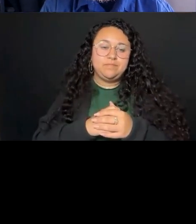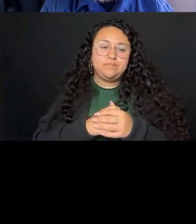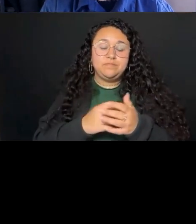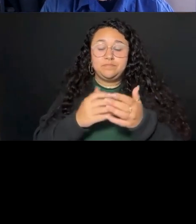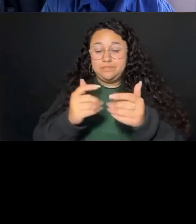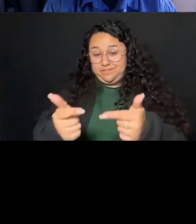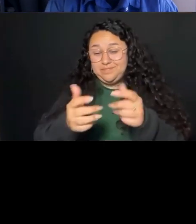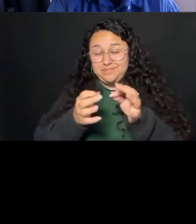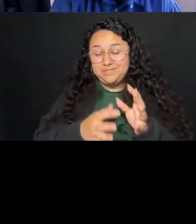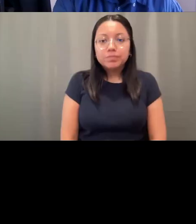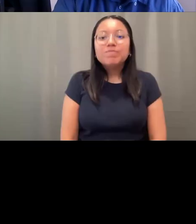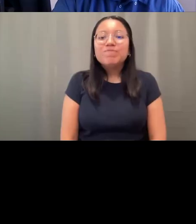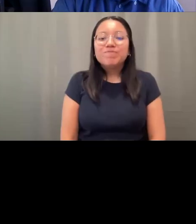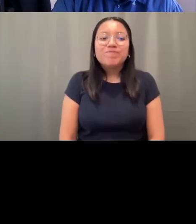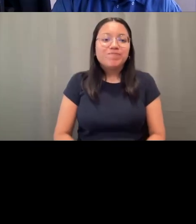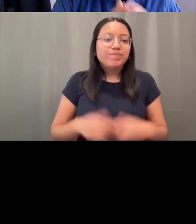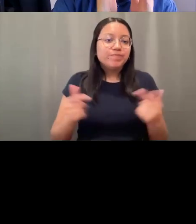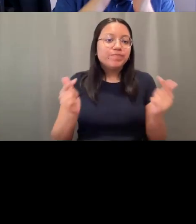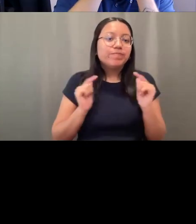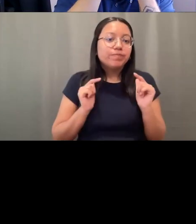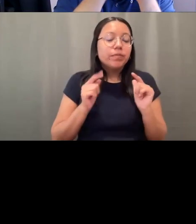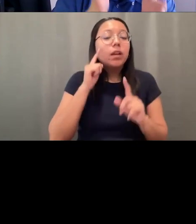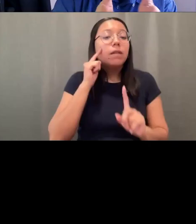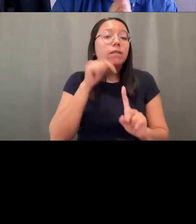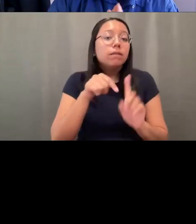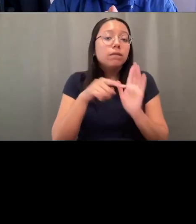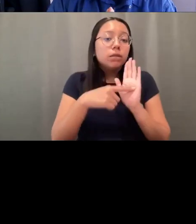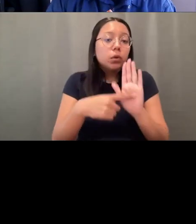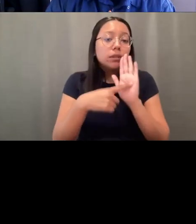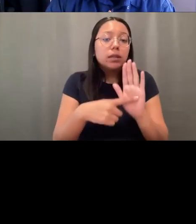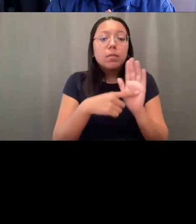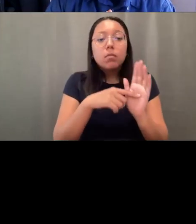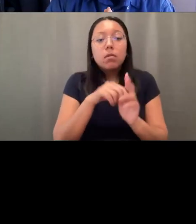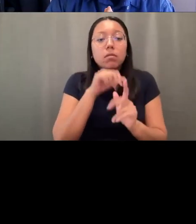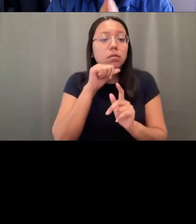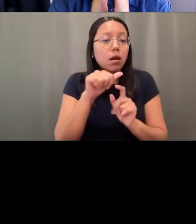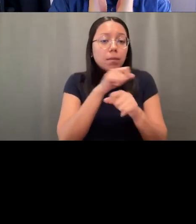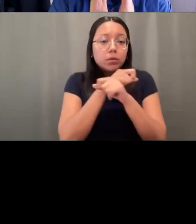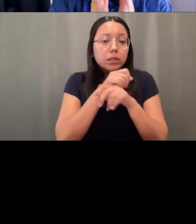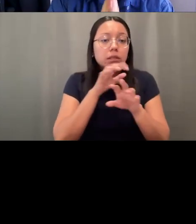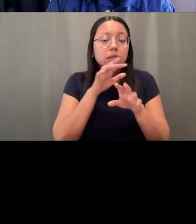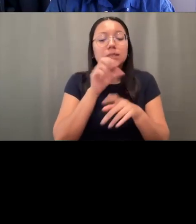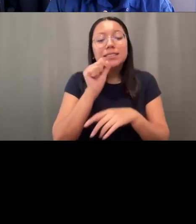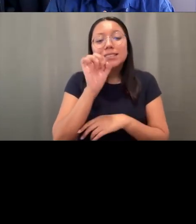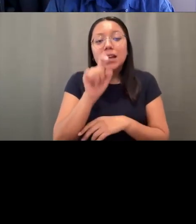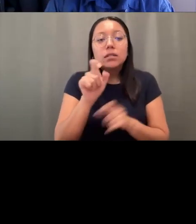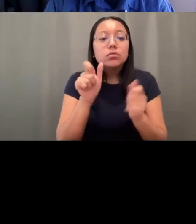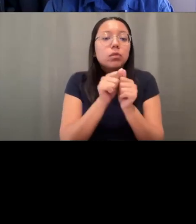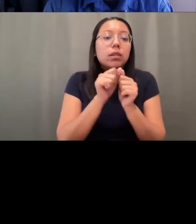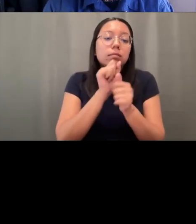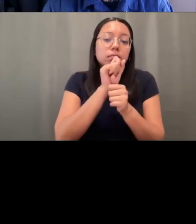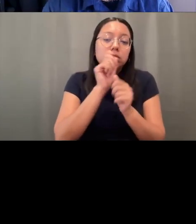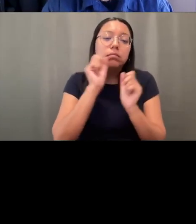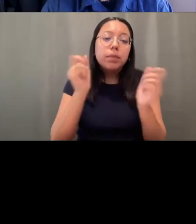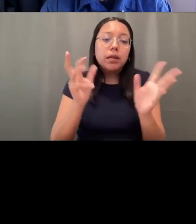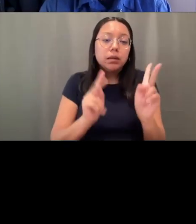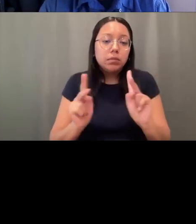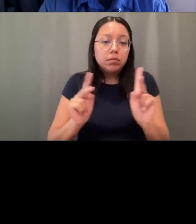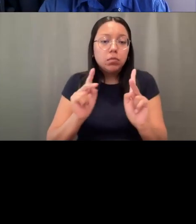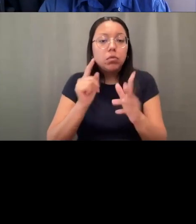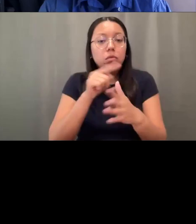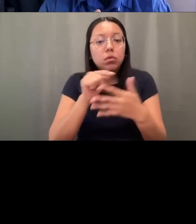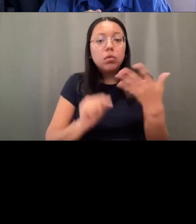with many people, we could have the self person, the person that's engaging in those